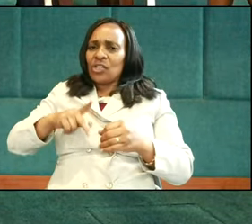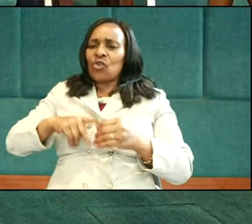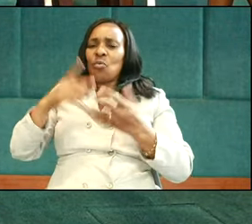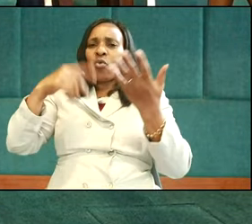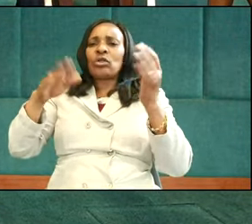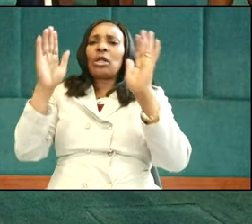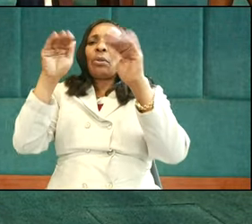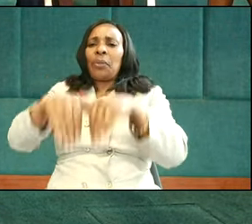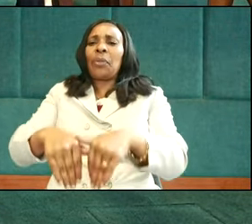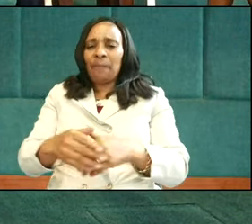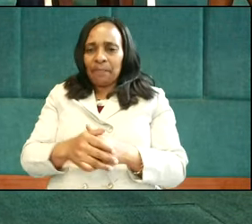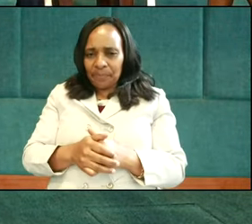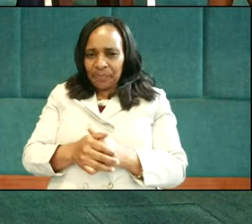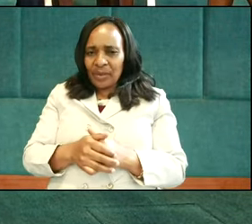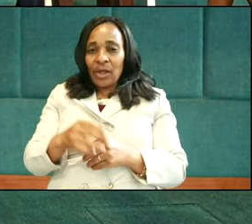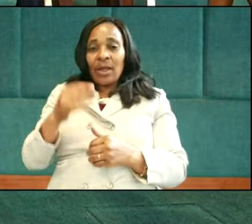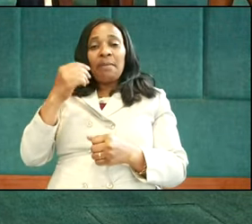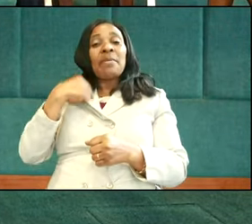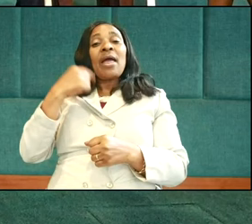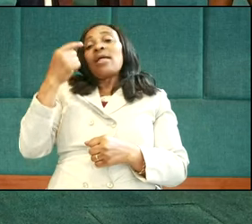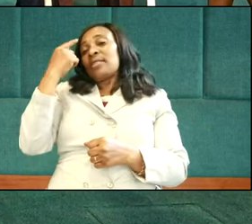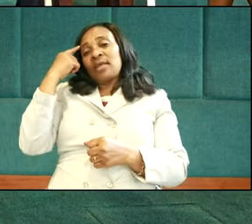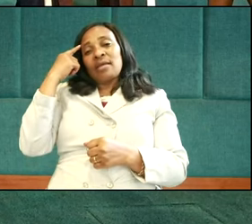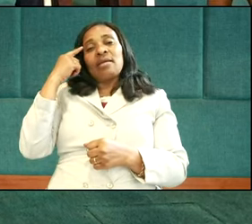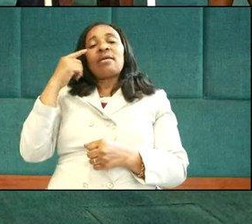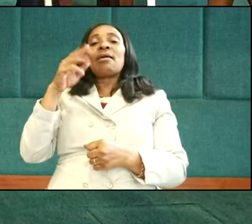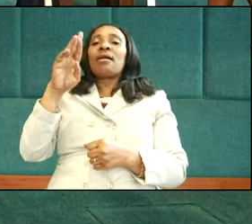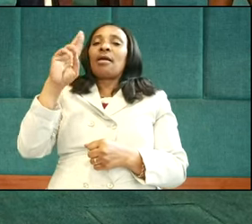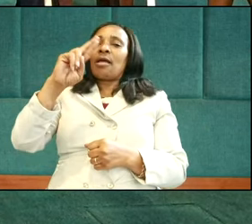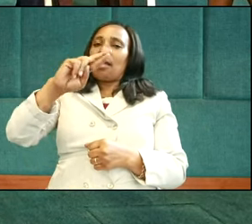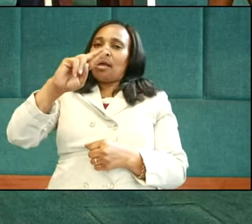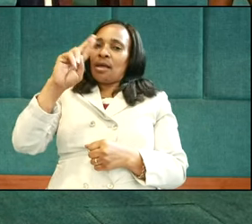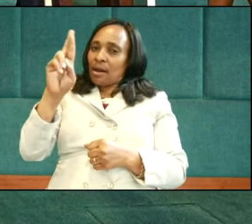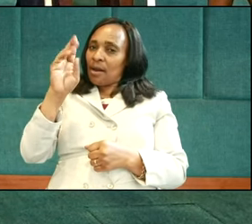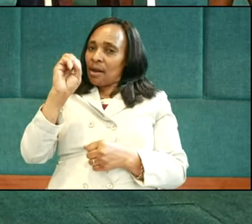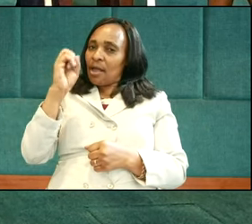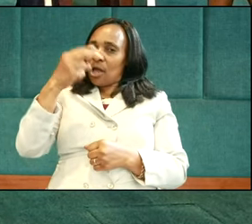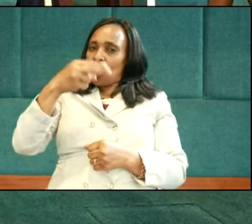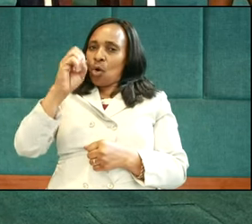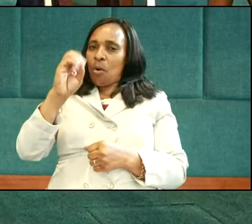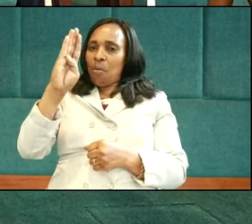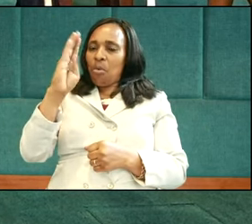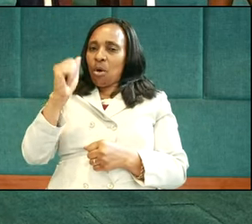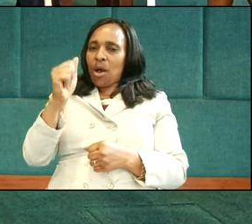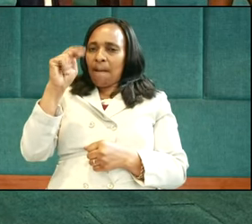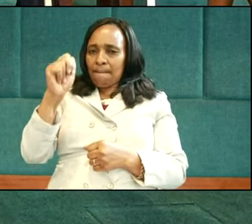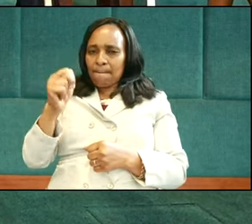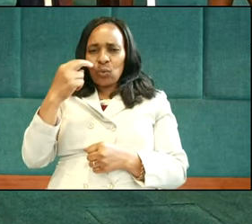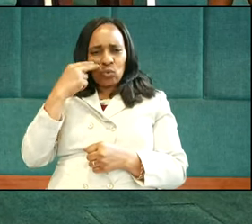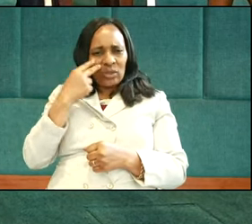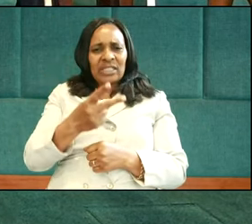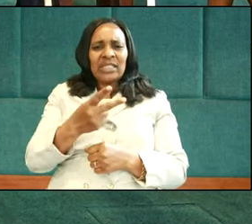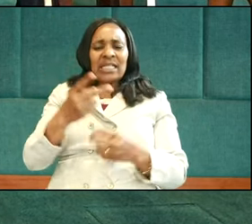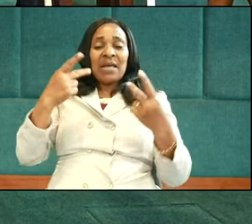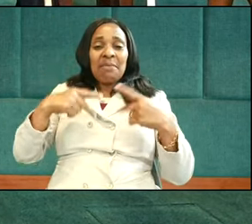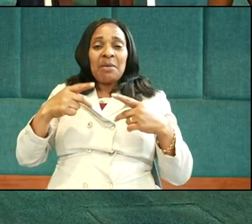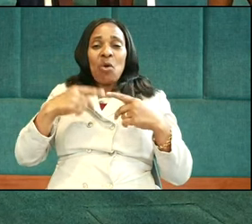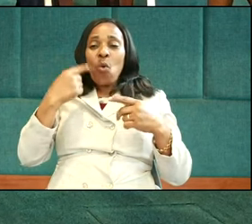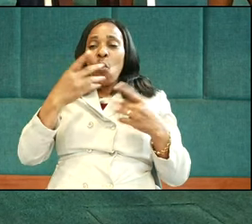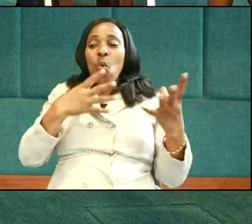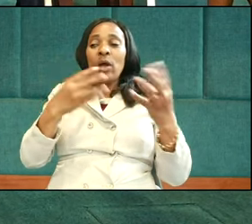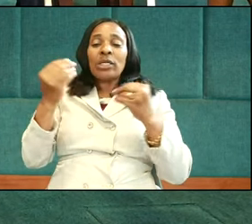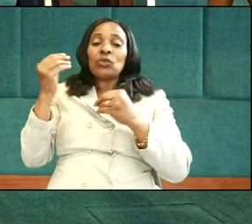think Rehoboam became prideful. Mm-hmm. And you can see that the people went to